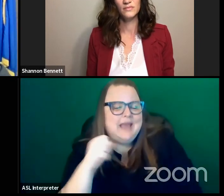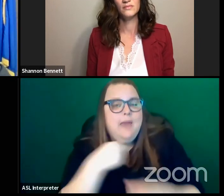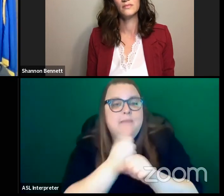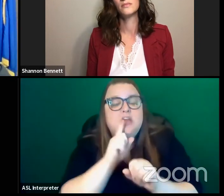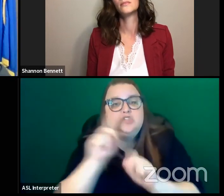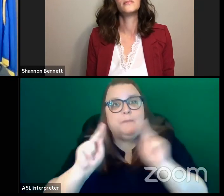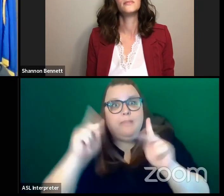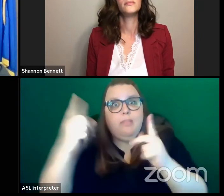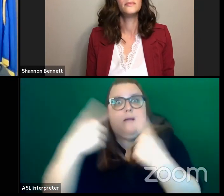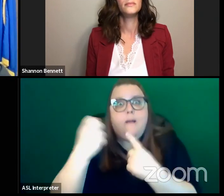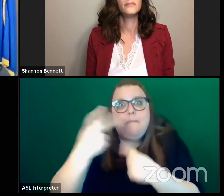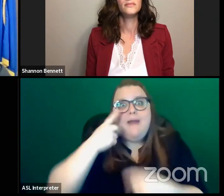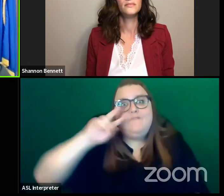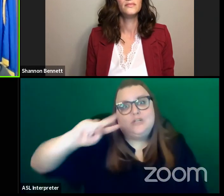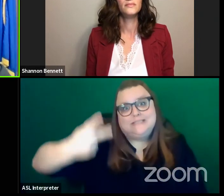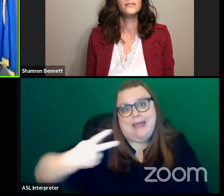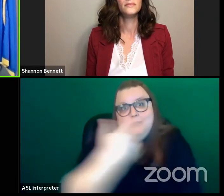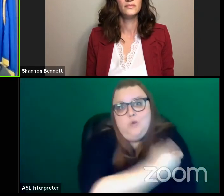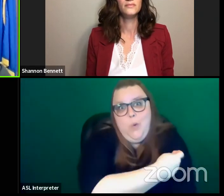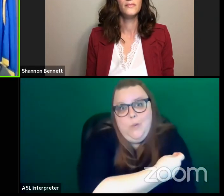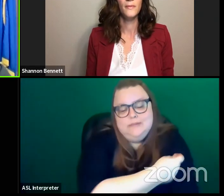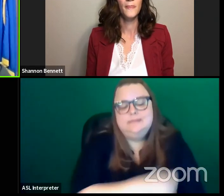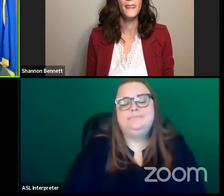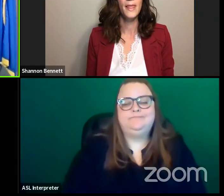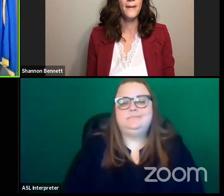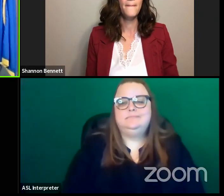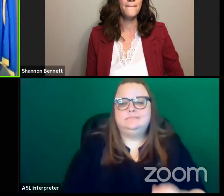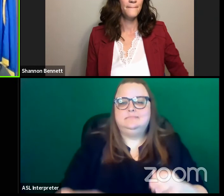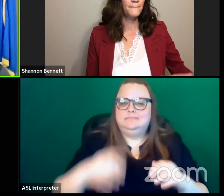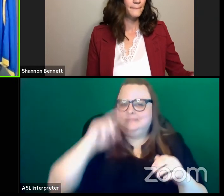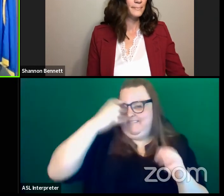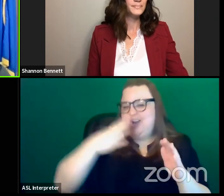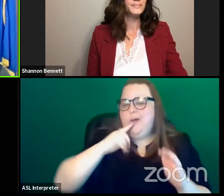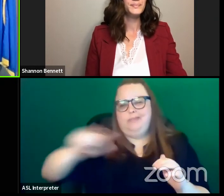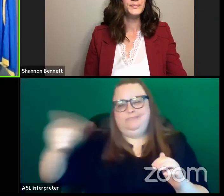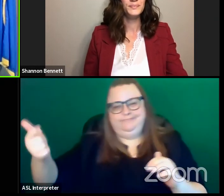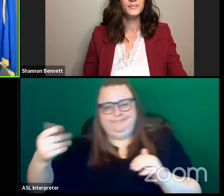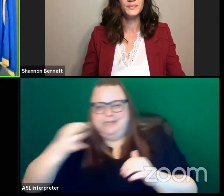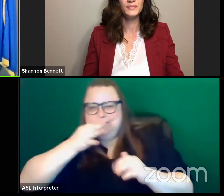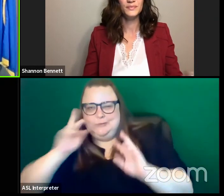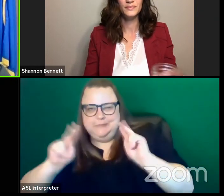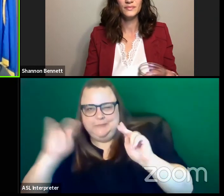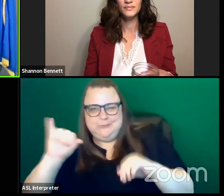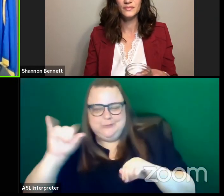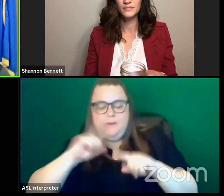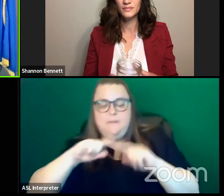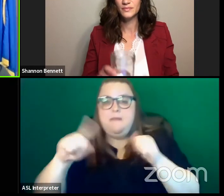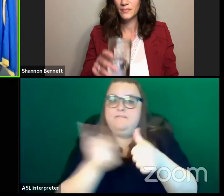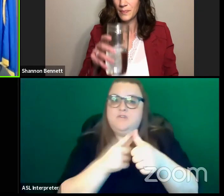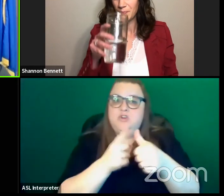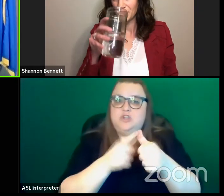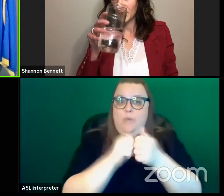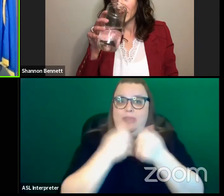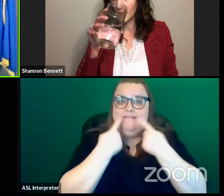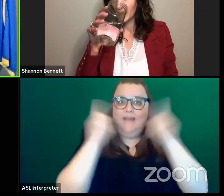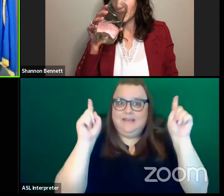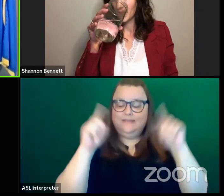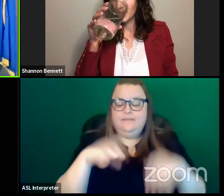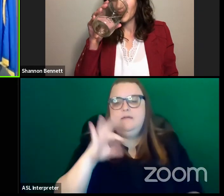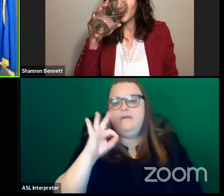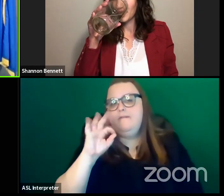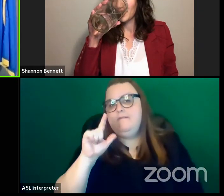dose. Well, and I'm going to turn this one to the experts too, but let me say, first off, with the efficacy rates, the flu vaccine